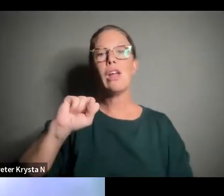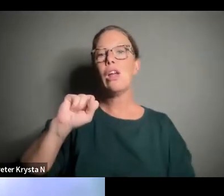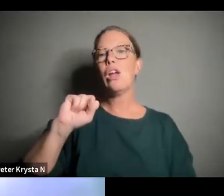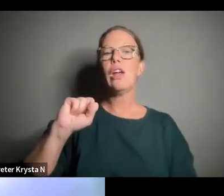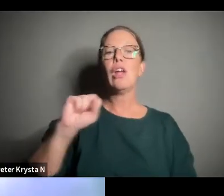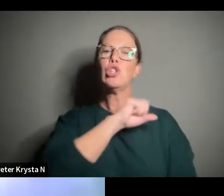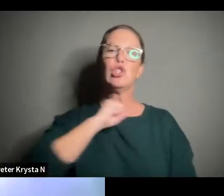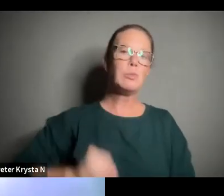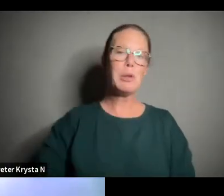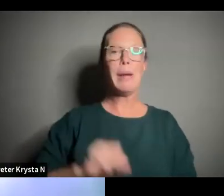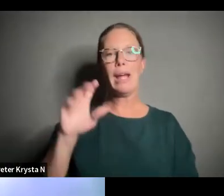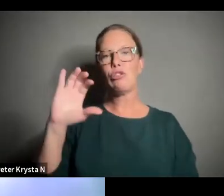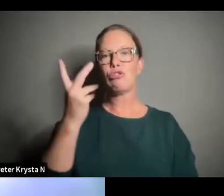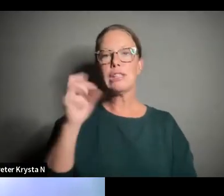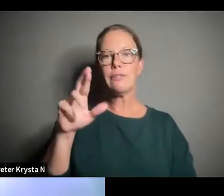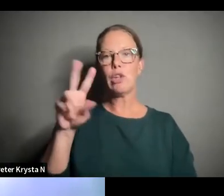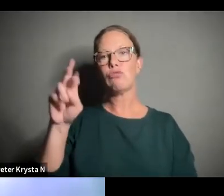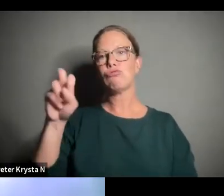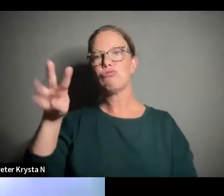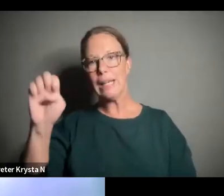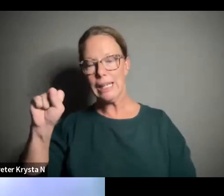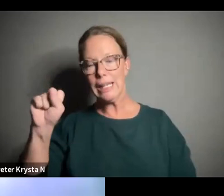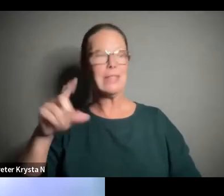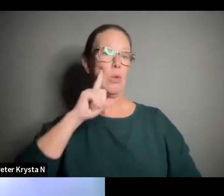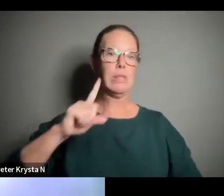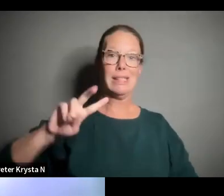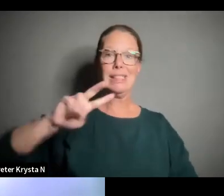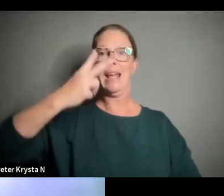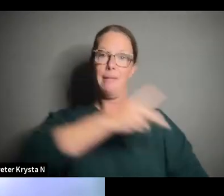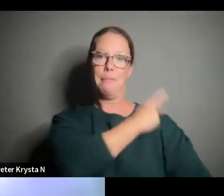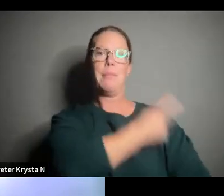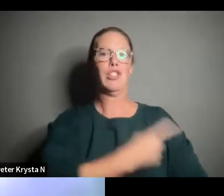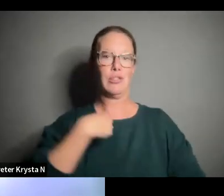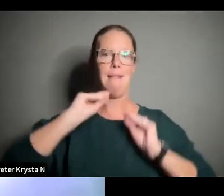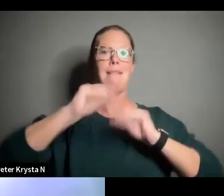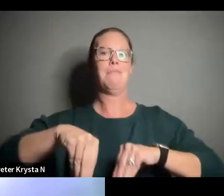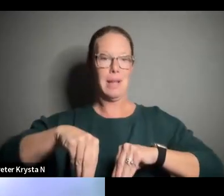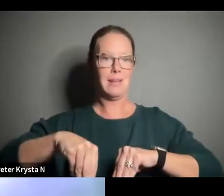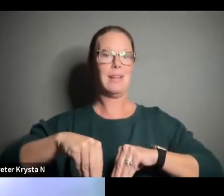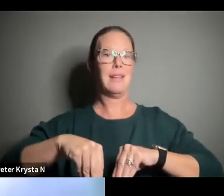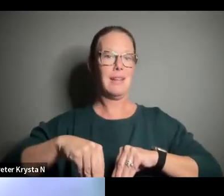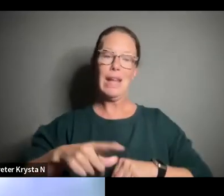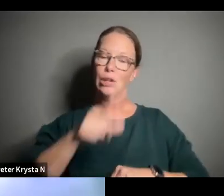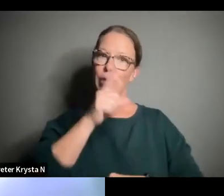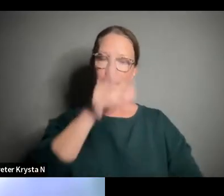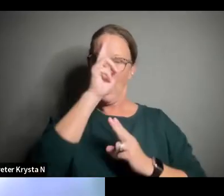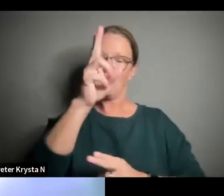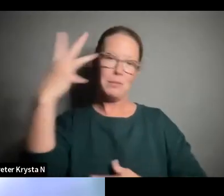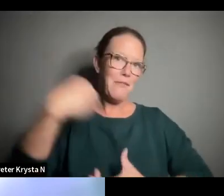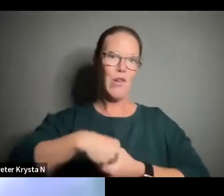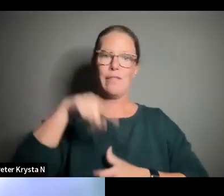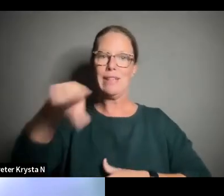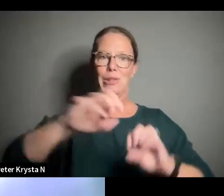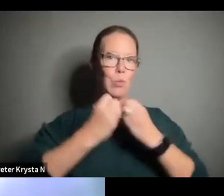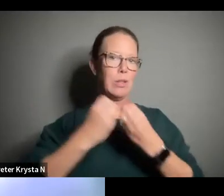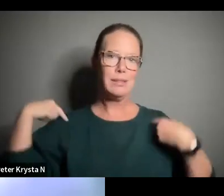patient I successfully implanted really 20 years ago at this time period. And so that's why it's such an honor to be involved with this organization over all